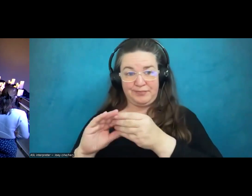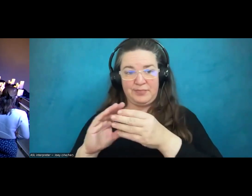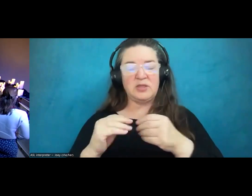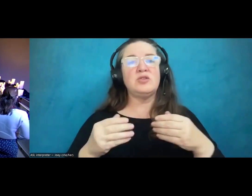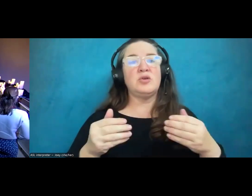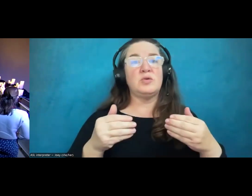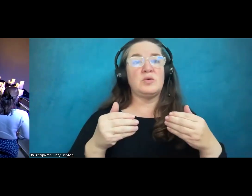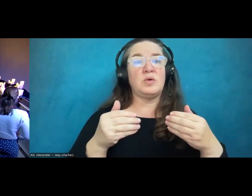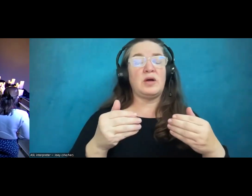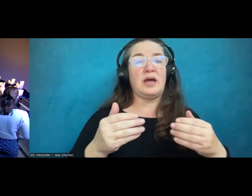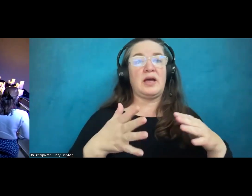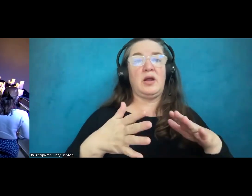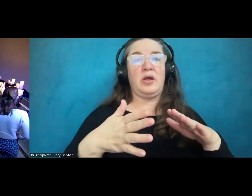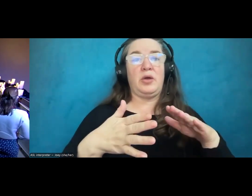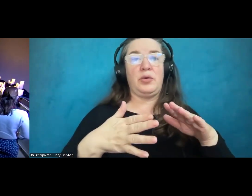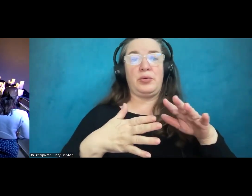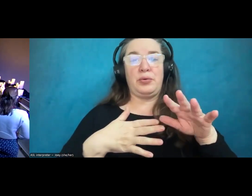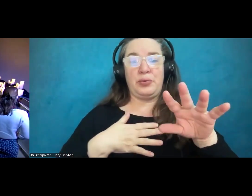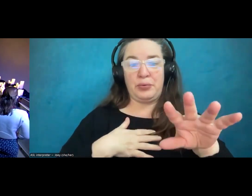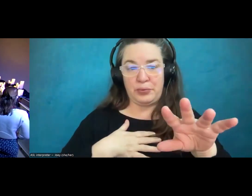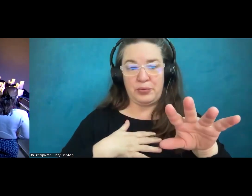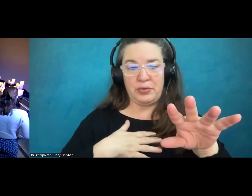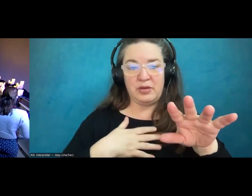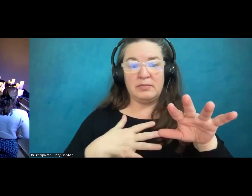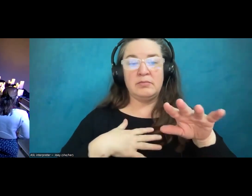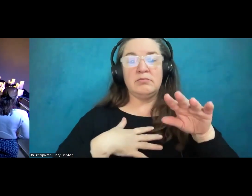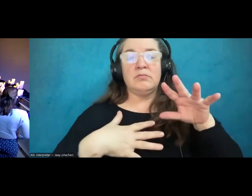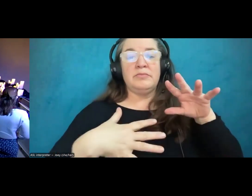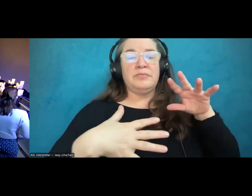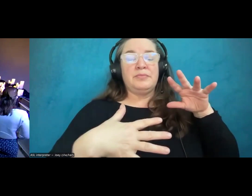breath. We're gonna go inhale